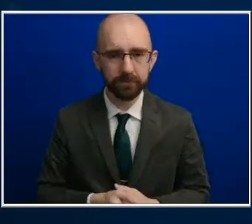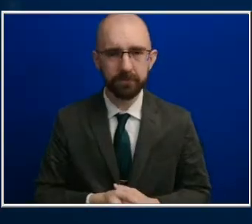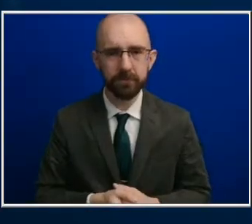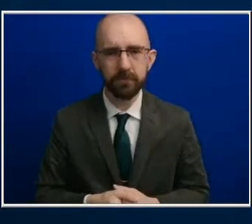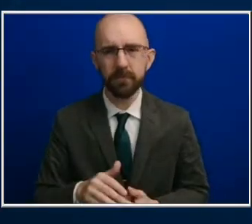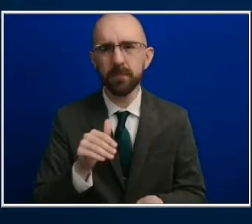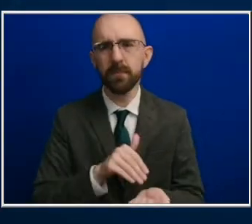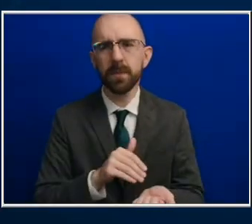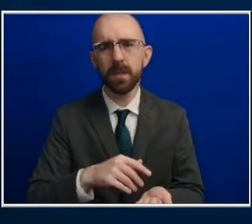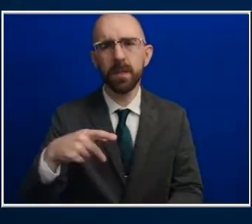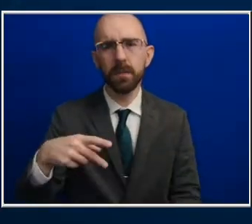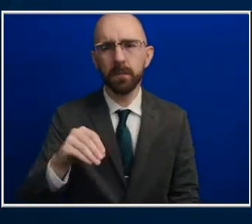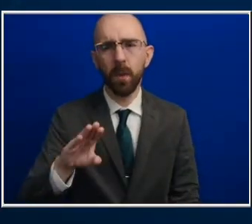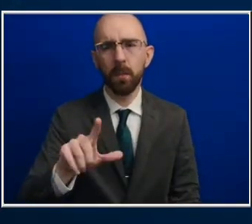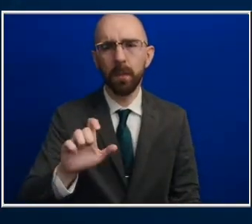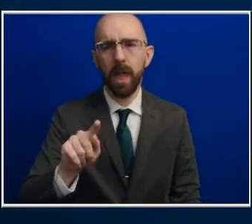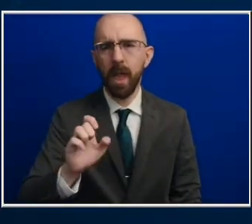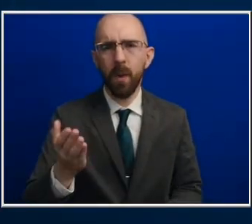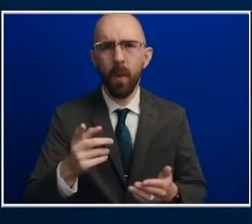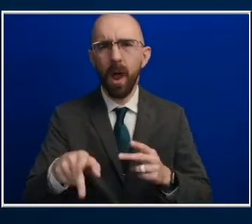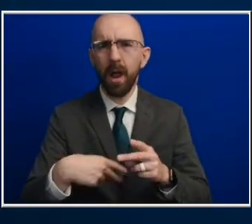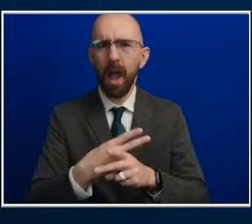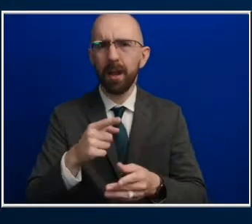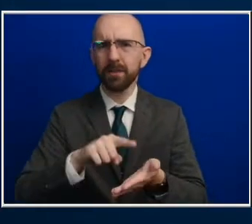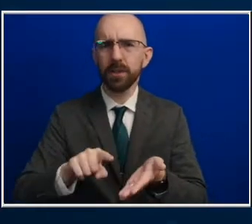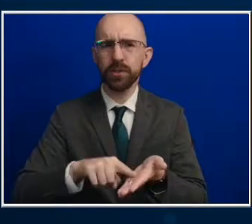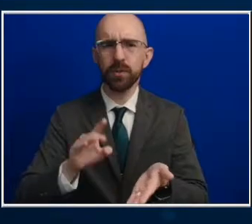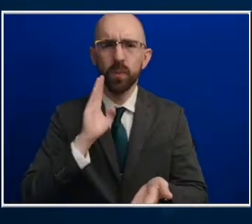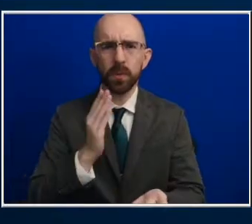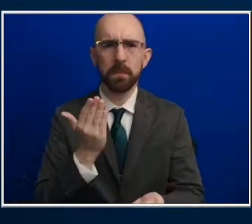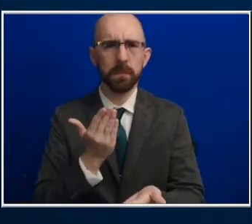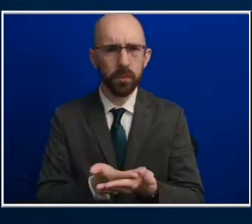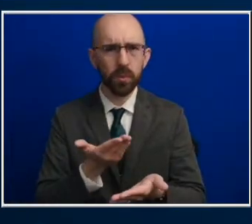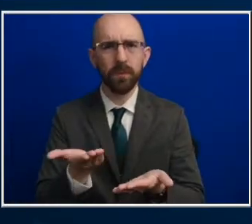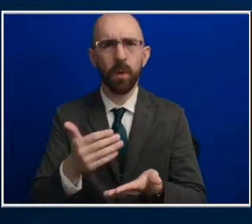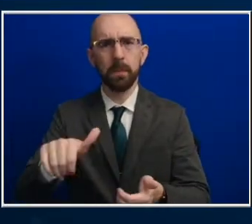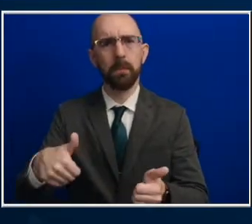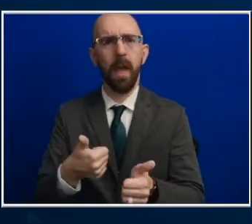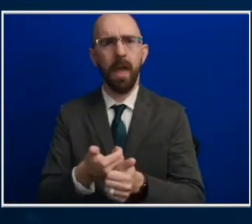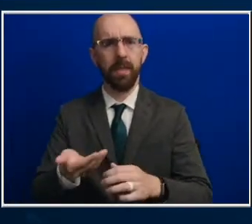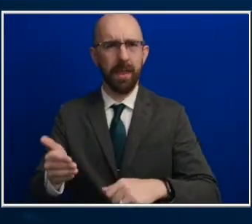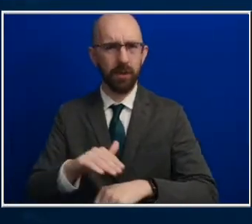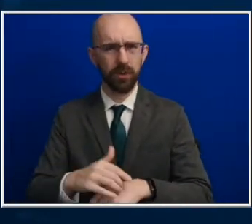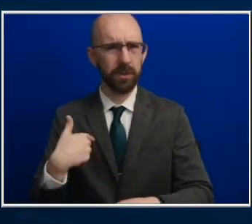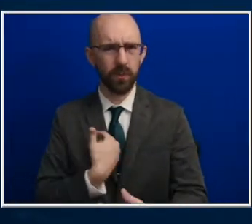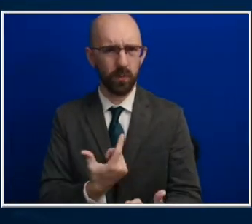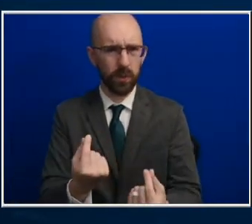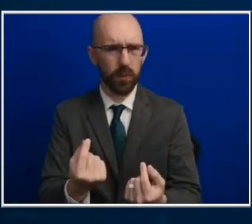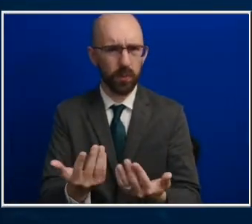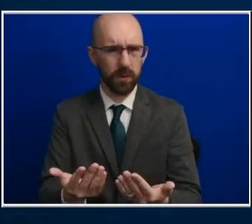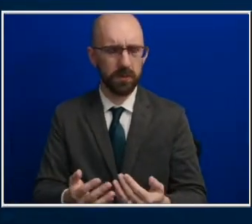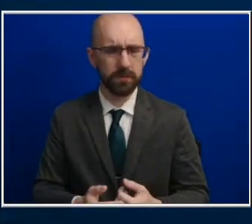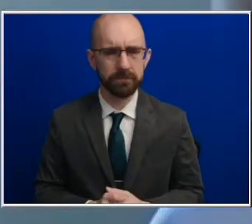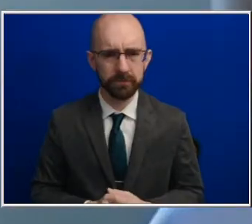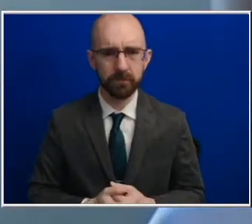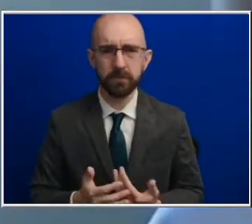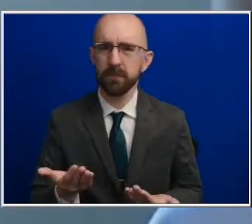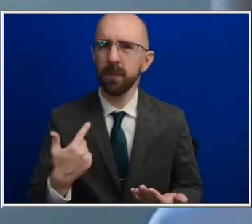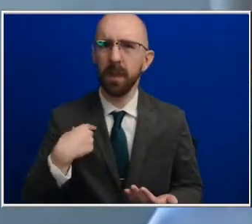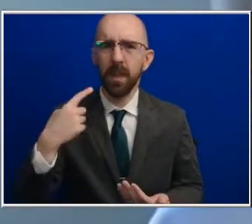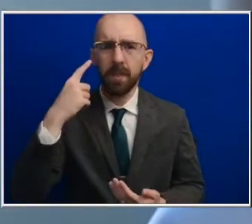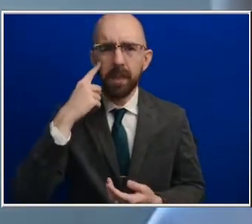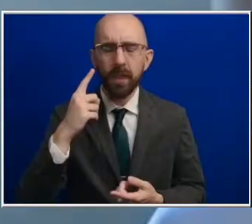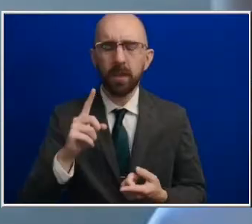what kind of research would help prove what's behind the increase? What do we need to do? Well, I think